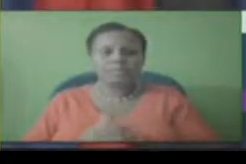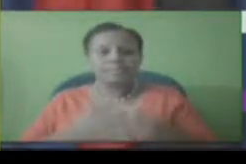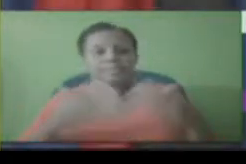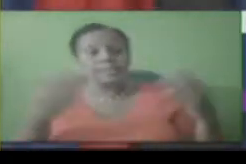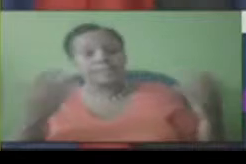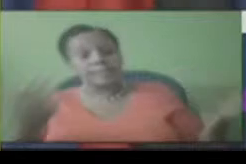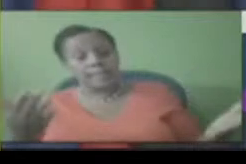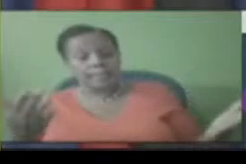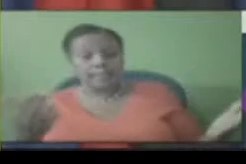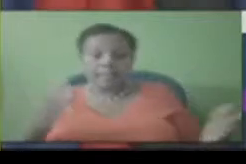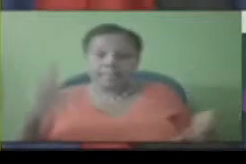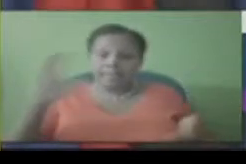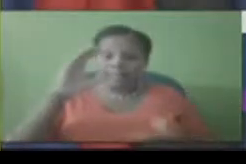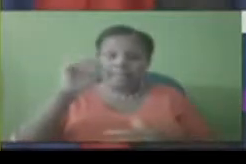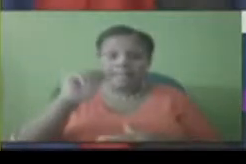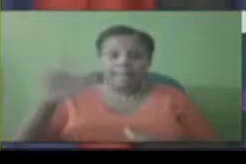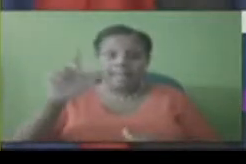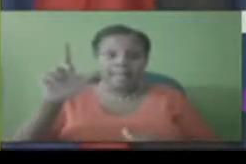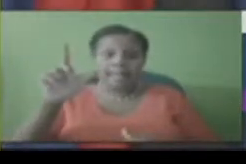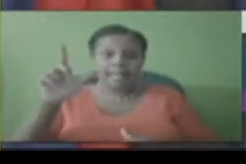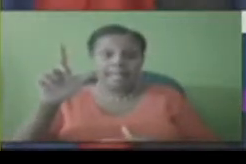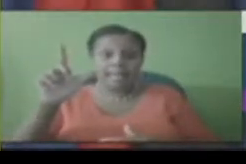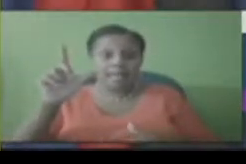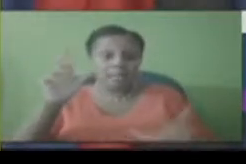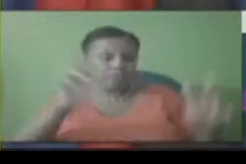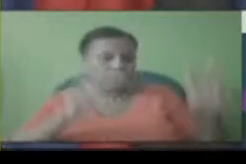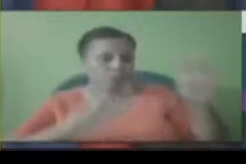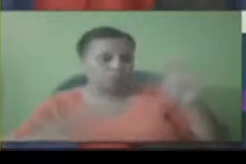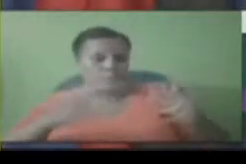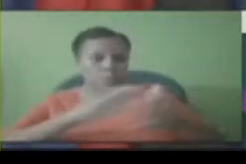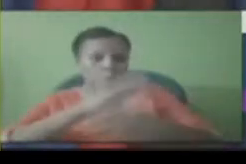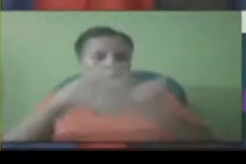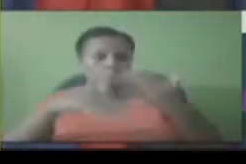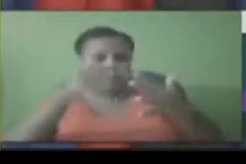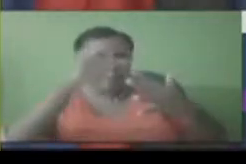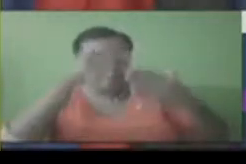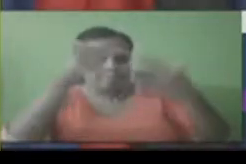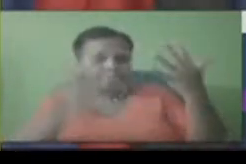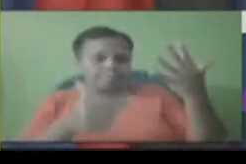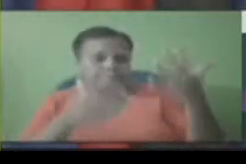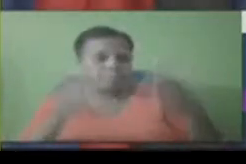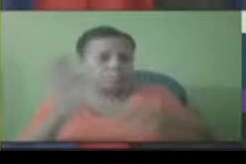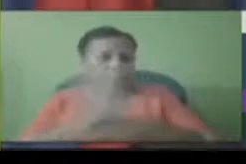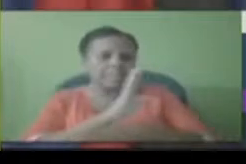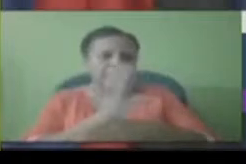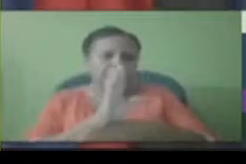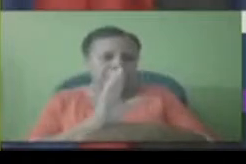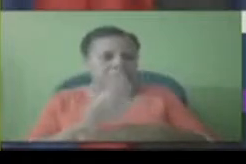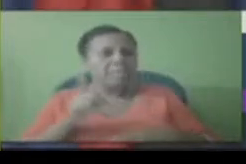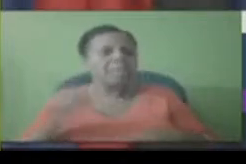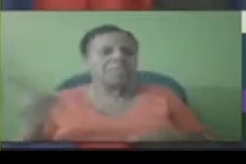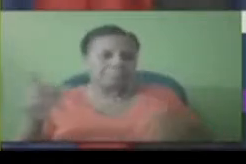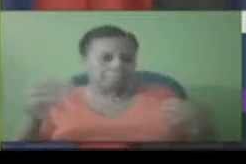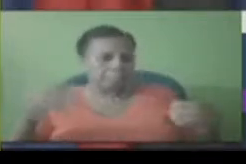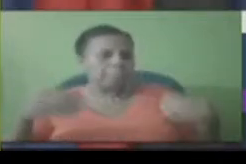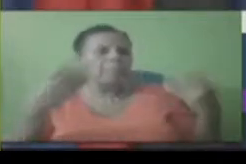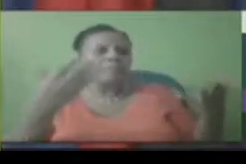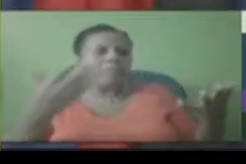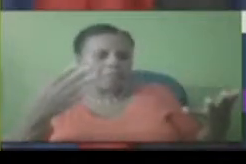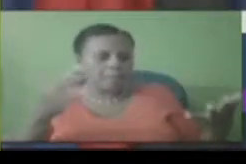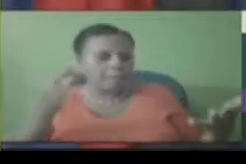facets of its business, made its projections, and made the adjustments to suit. You know, their